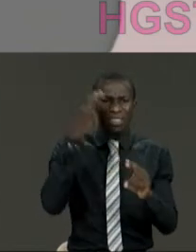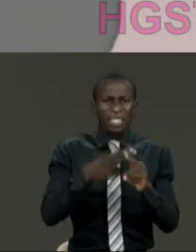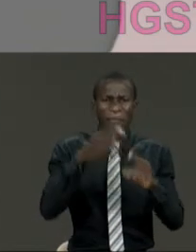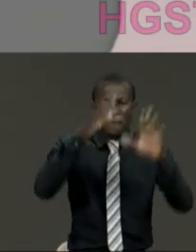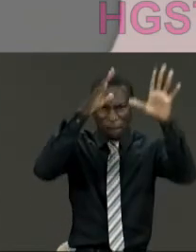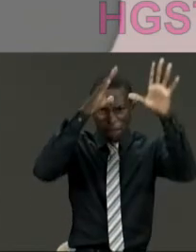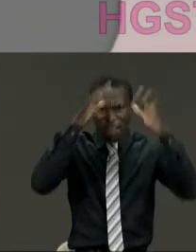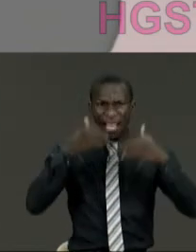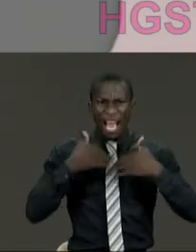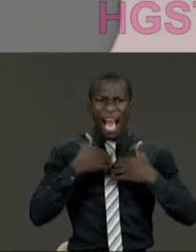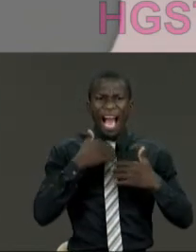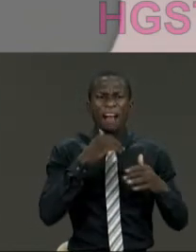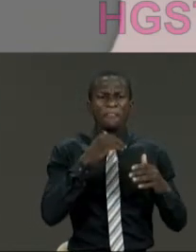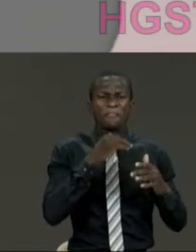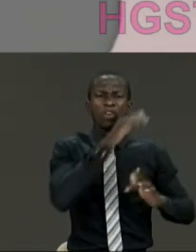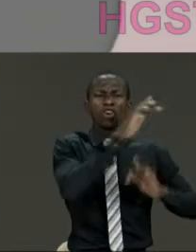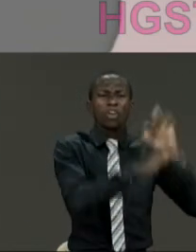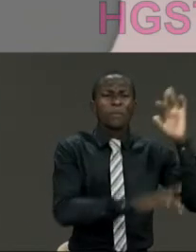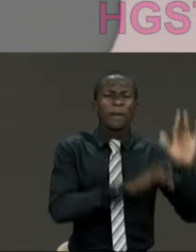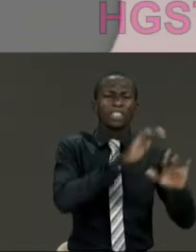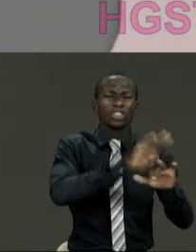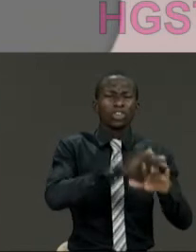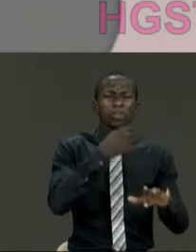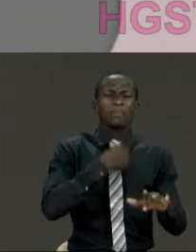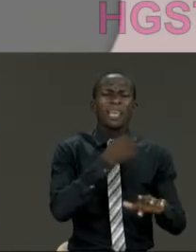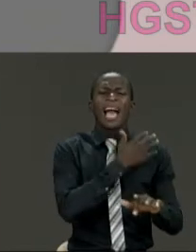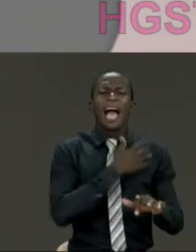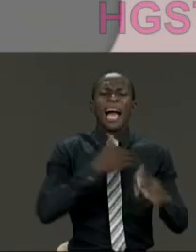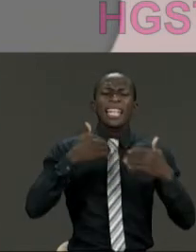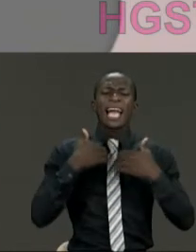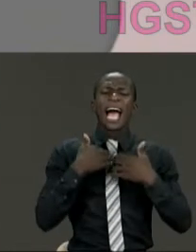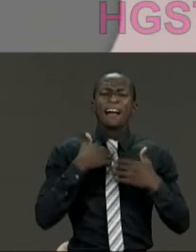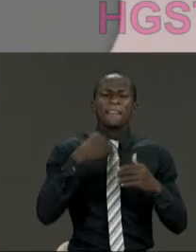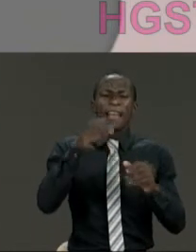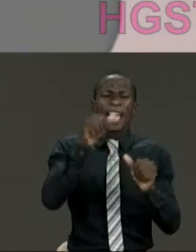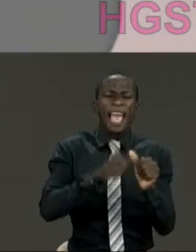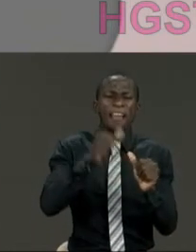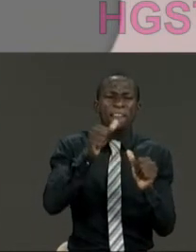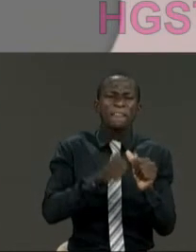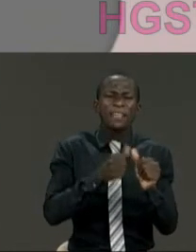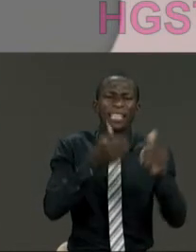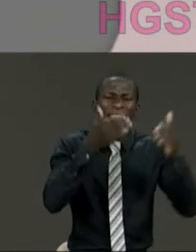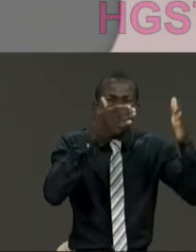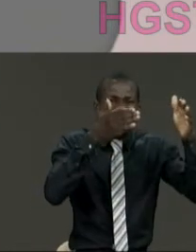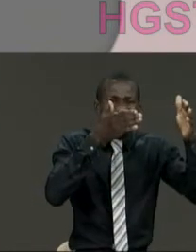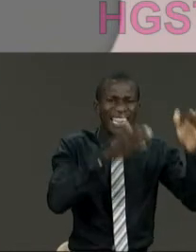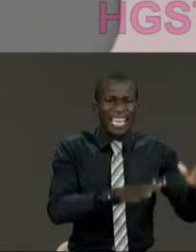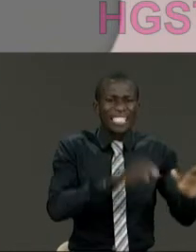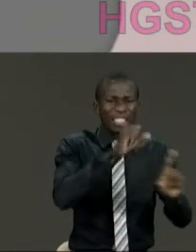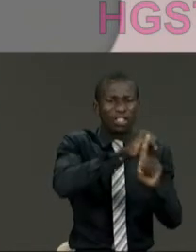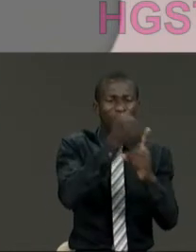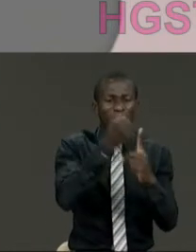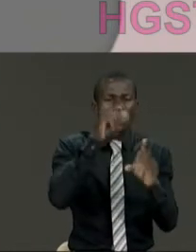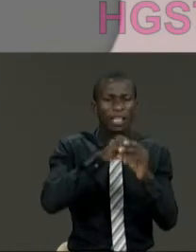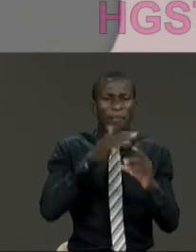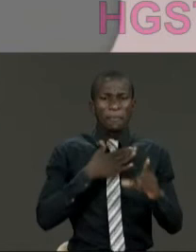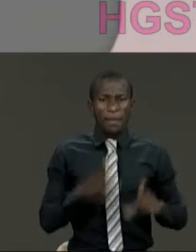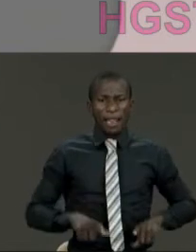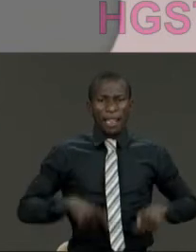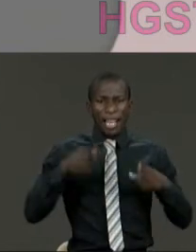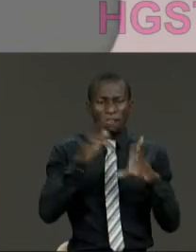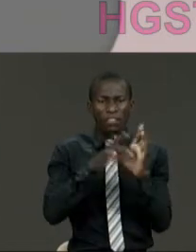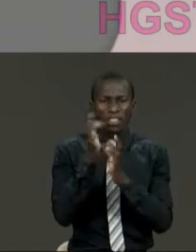on me and revive every dead situation in my life. Have compassion on me and revive every